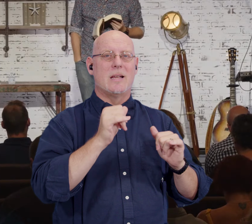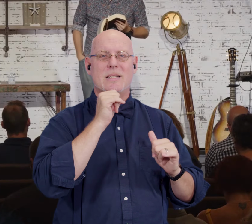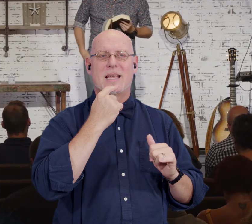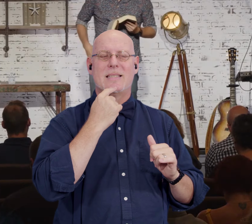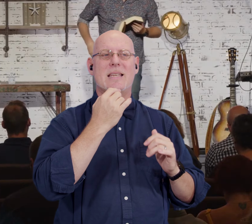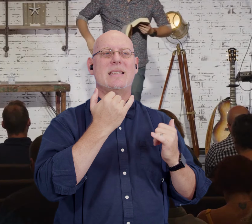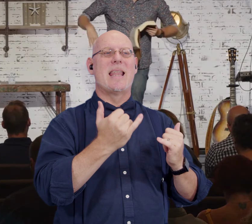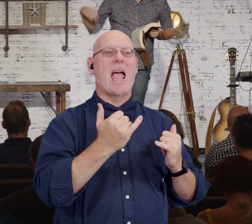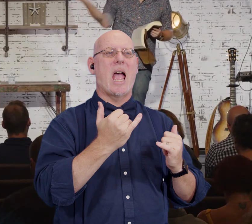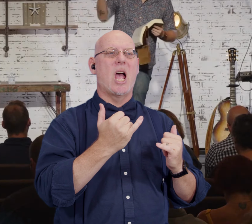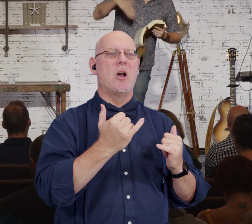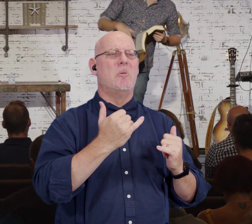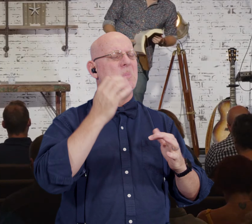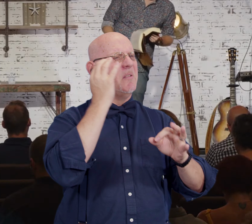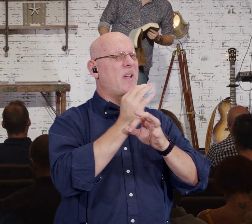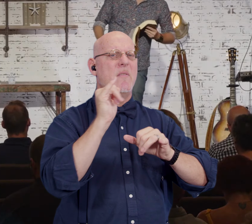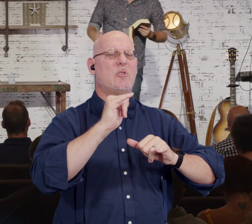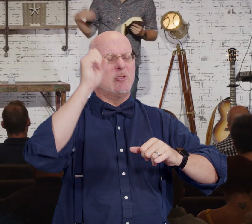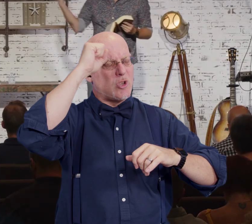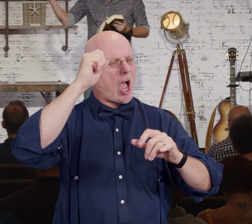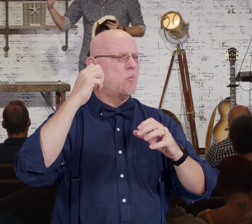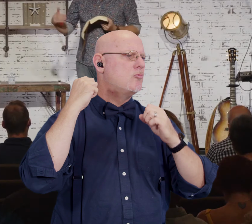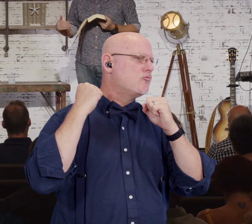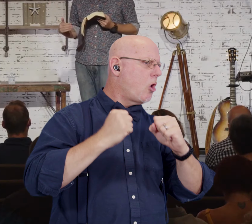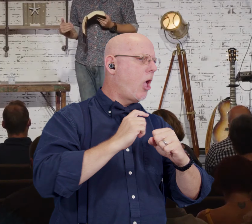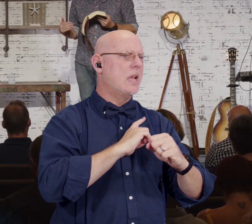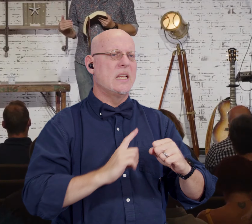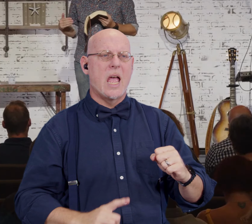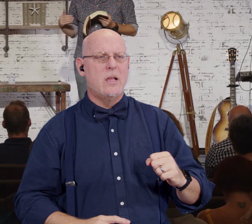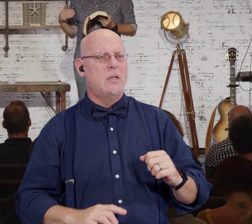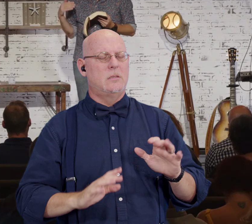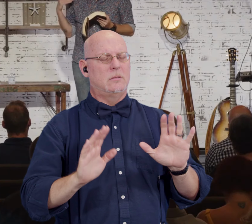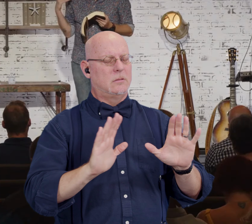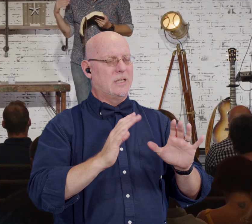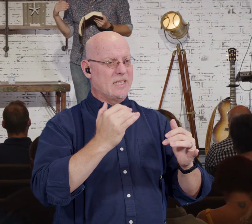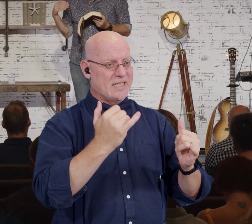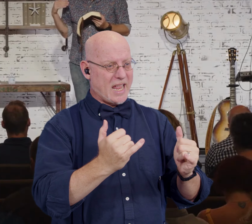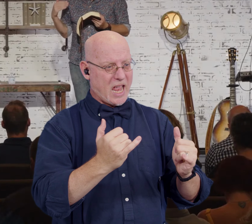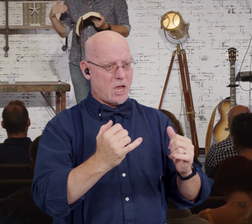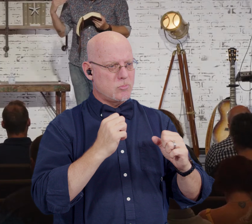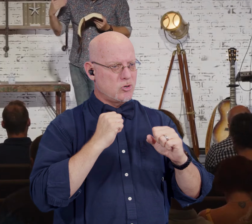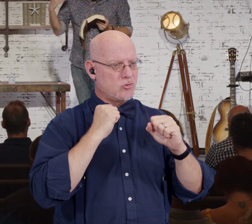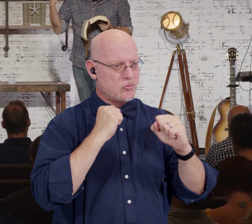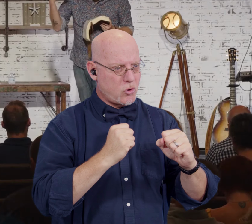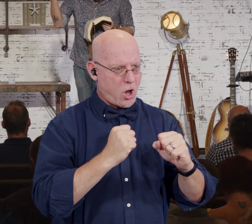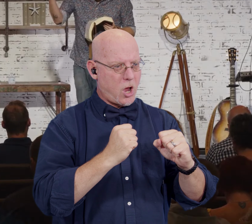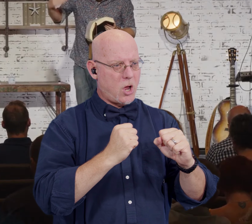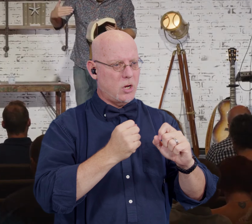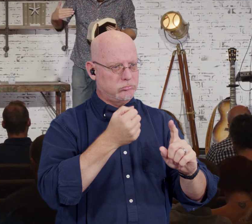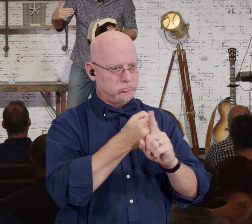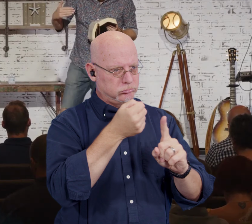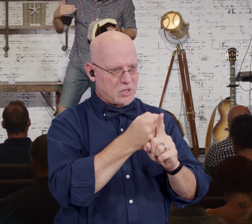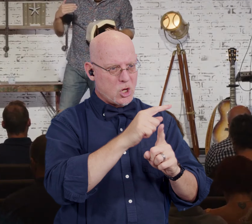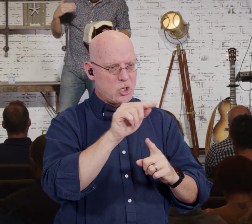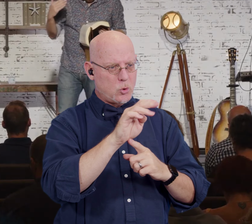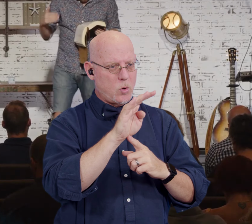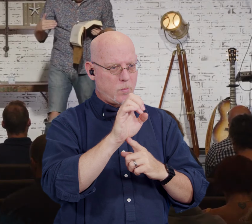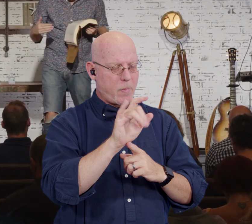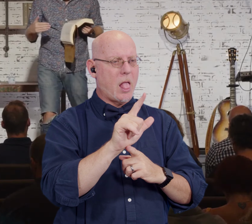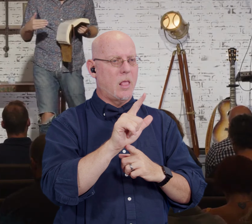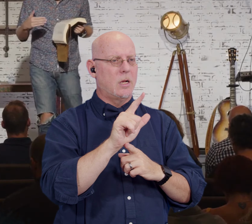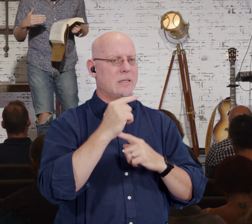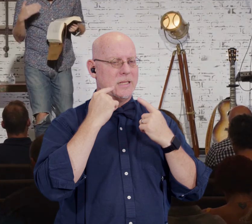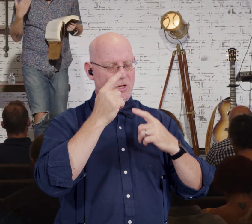Yet now, he doesn't say yet now, be as faithful as Solomon or as strong as David. He says, but now be strong, O Zerubbabel,